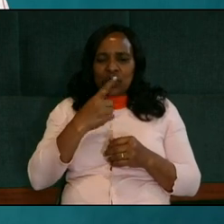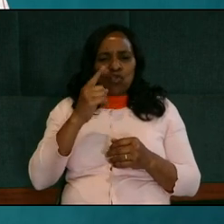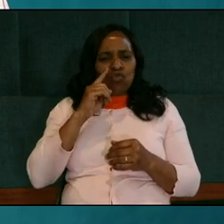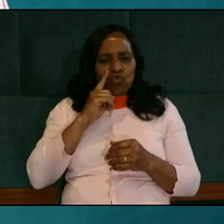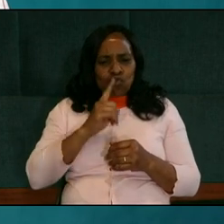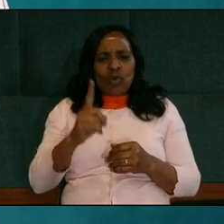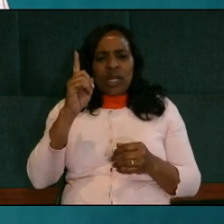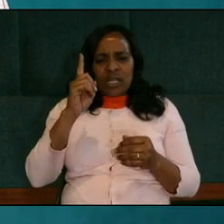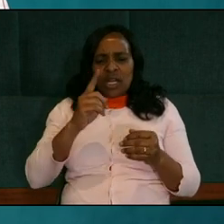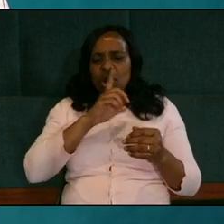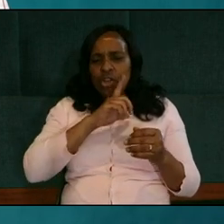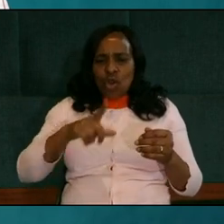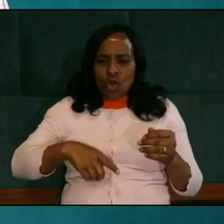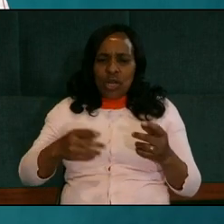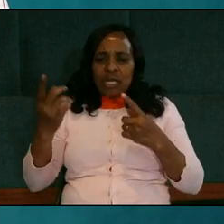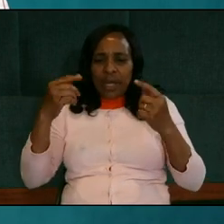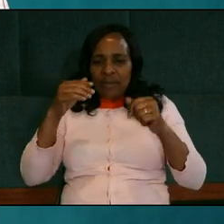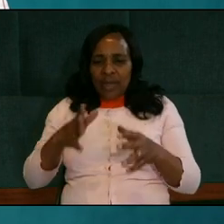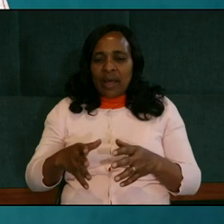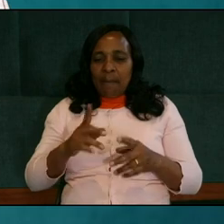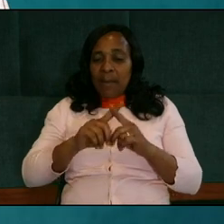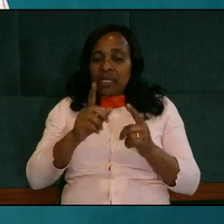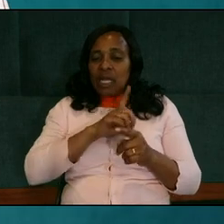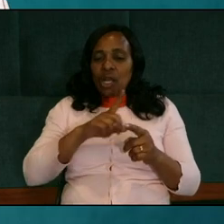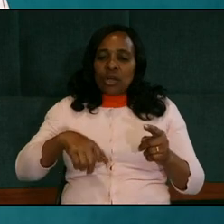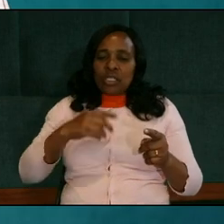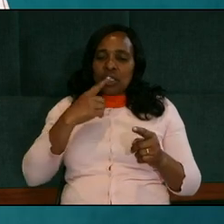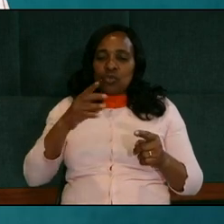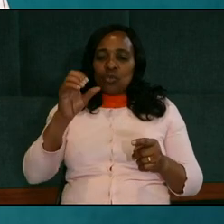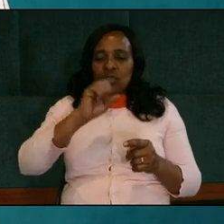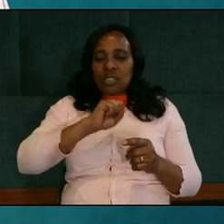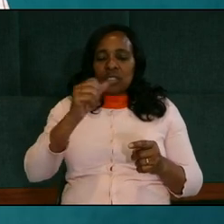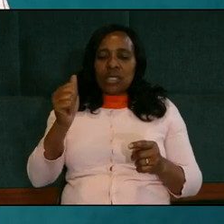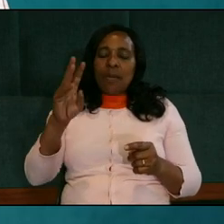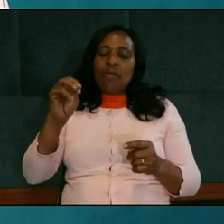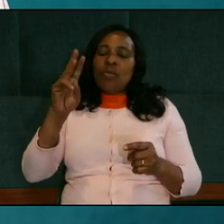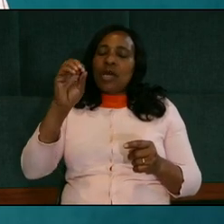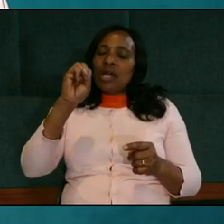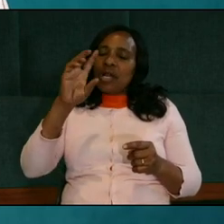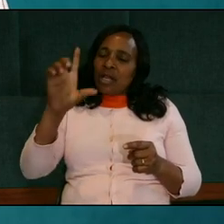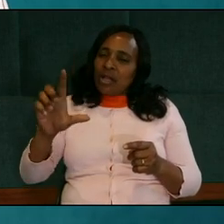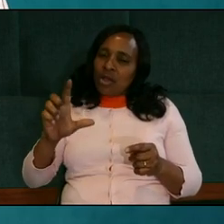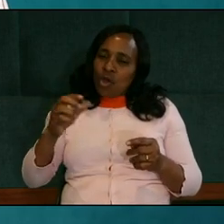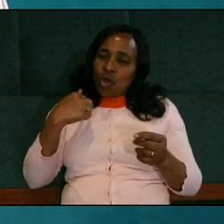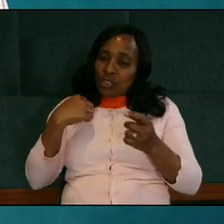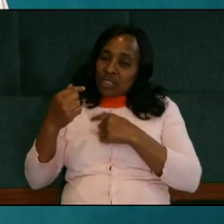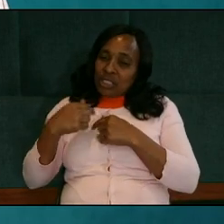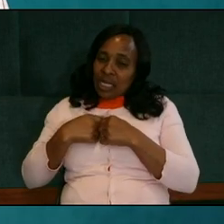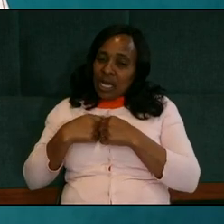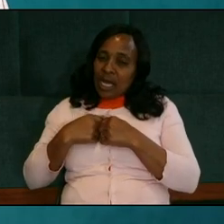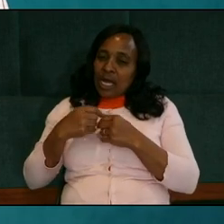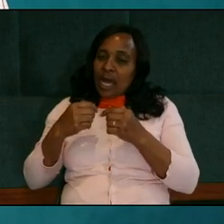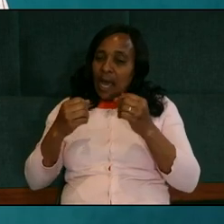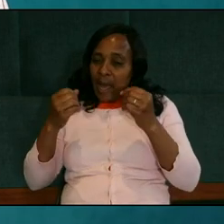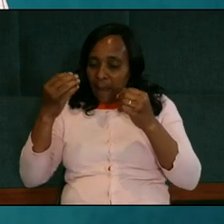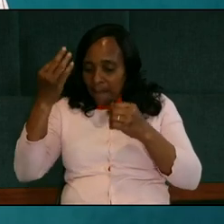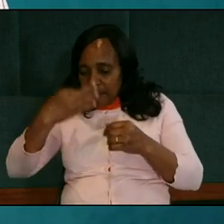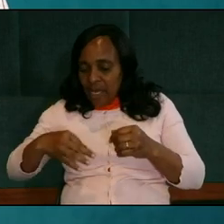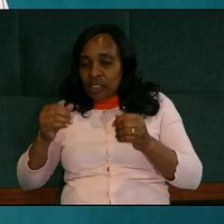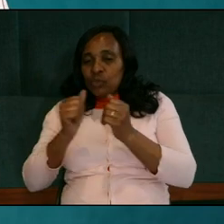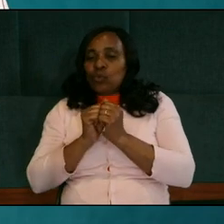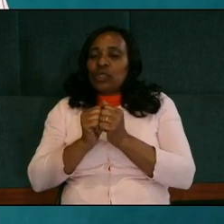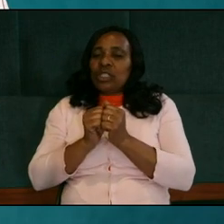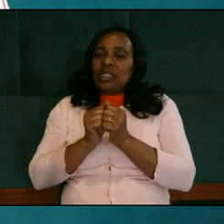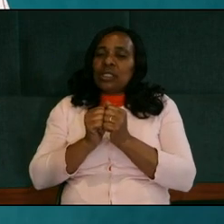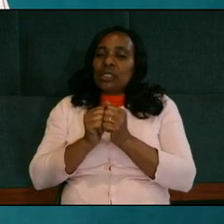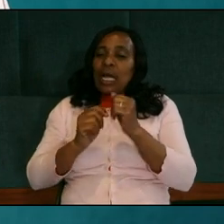before the Lord." But the Lord said to Samuel, "Do not consider his appearance or his height, for I have rejected him. The Lord does not look